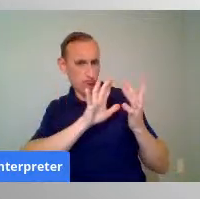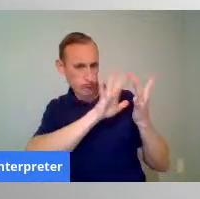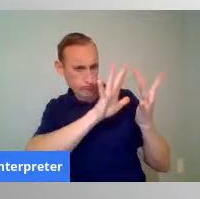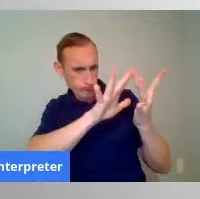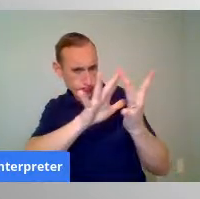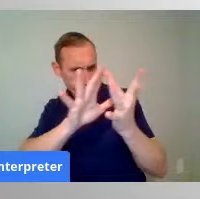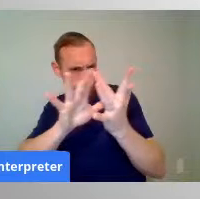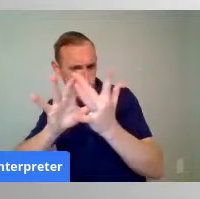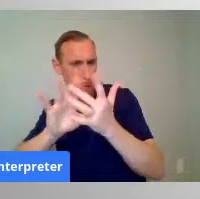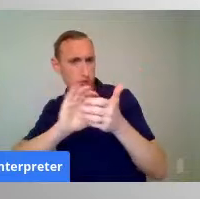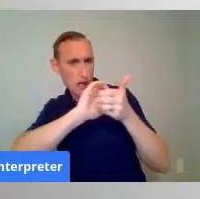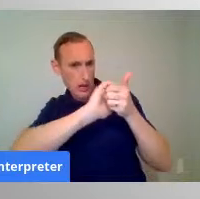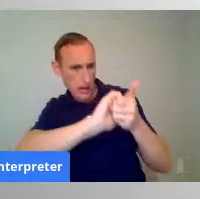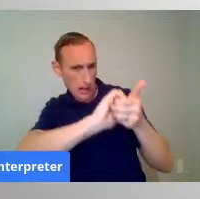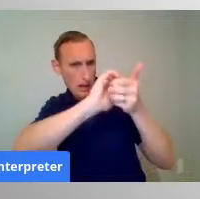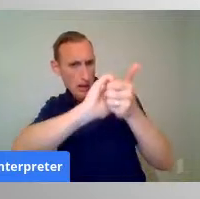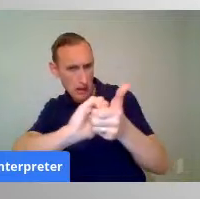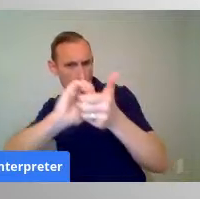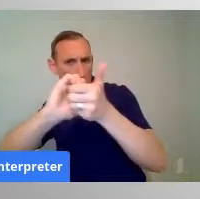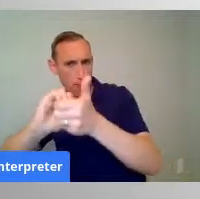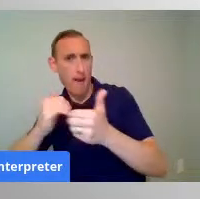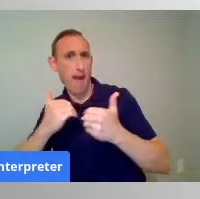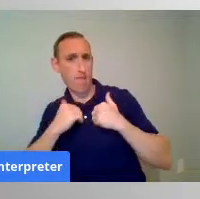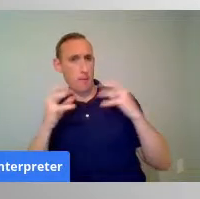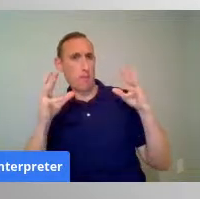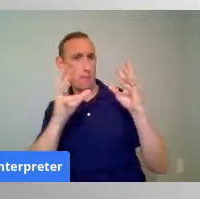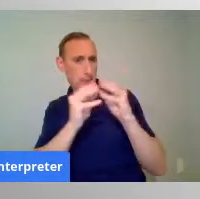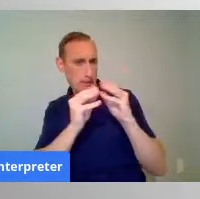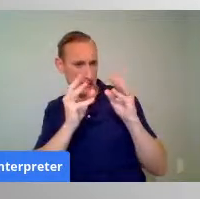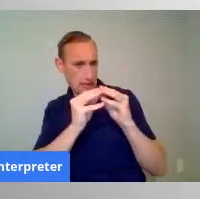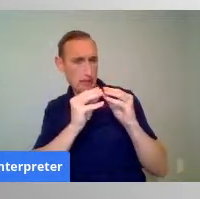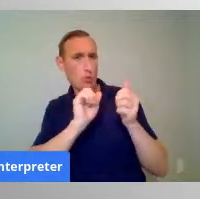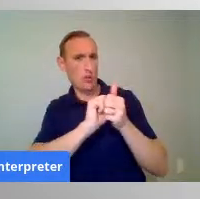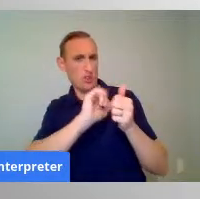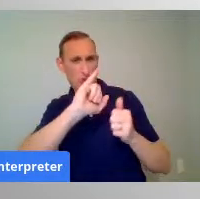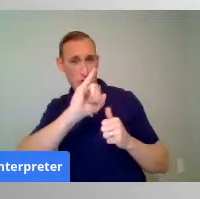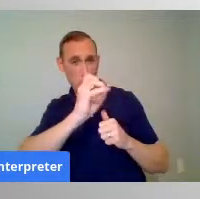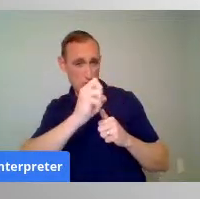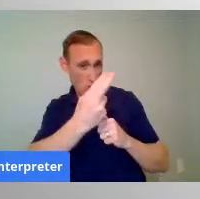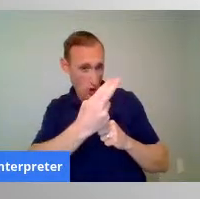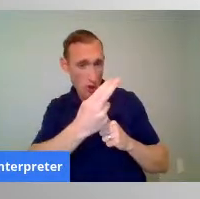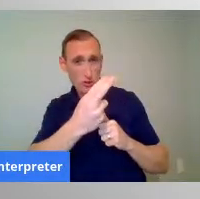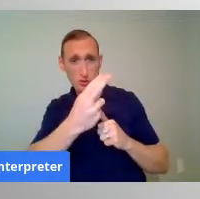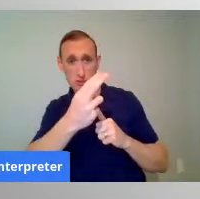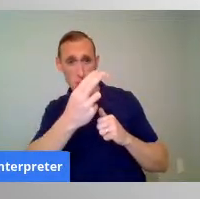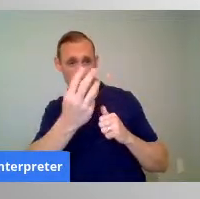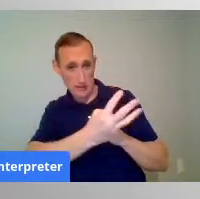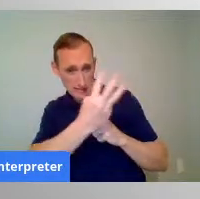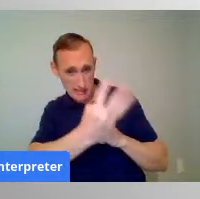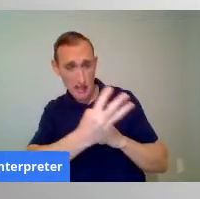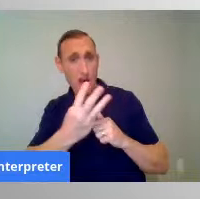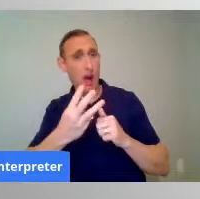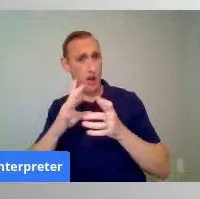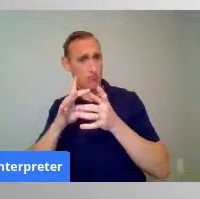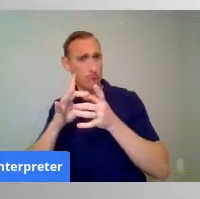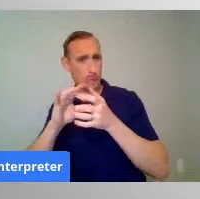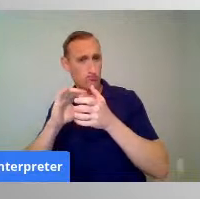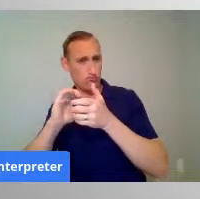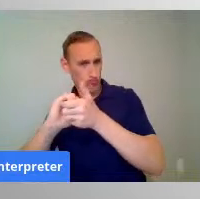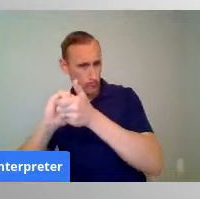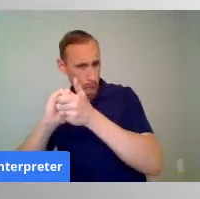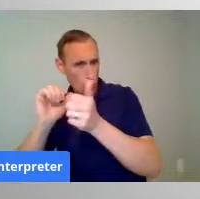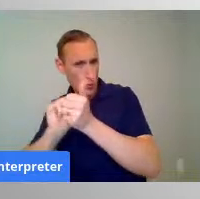with Josh Pavin on Wednesday. I work very closely with Mr. Harris. And so we are getting into